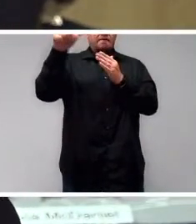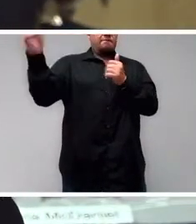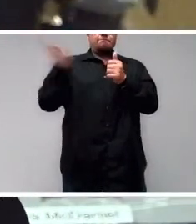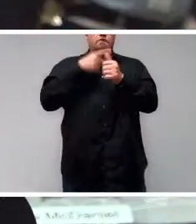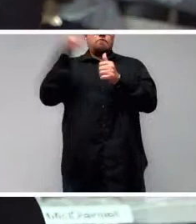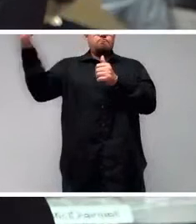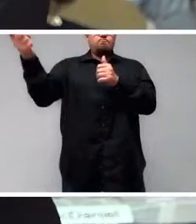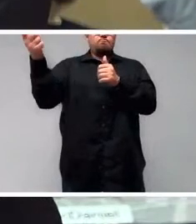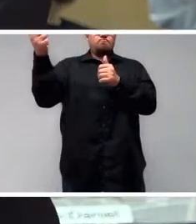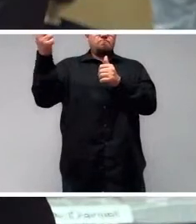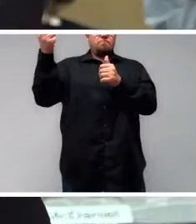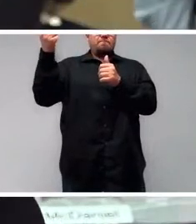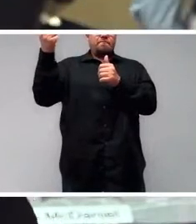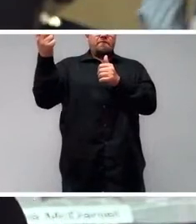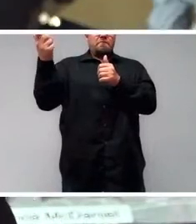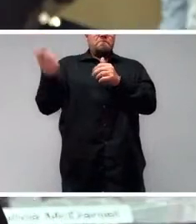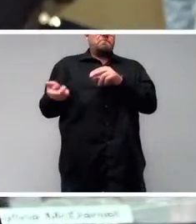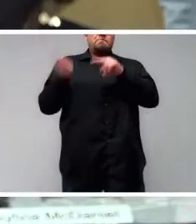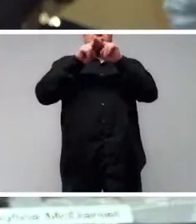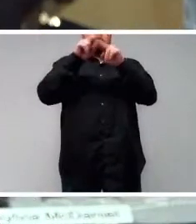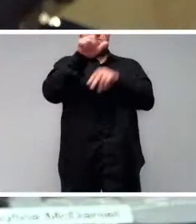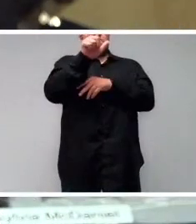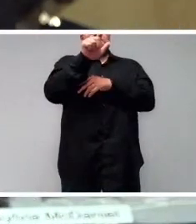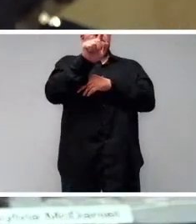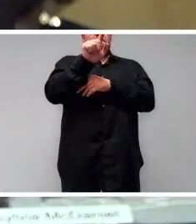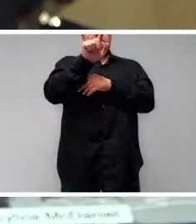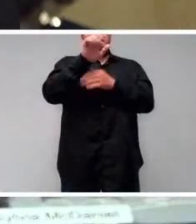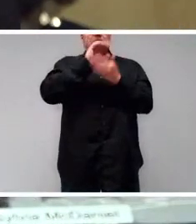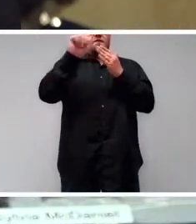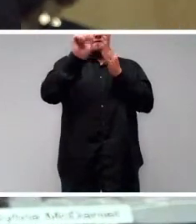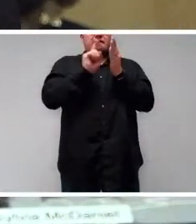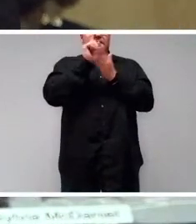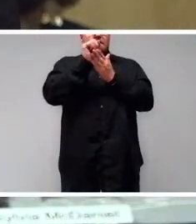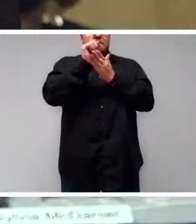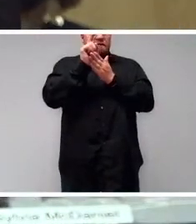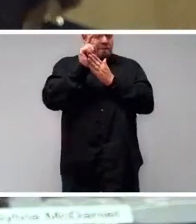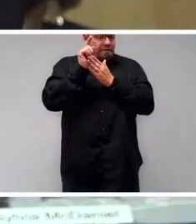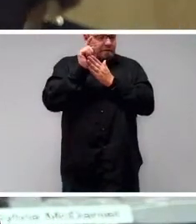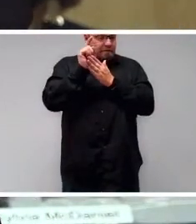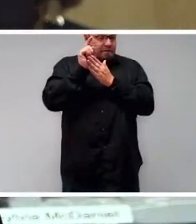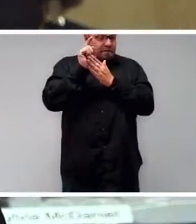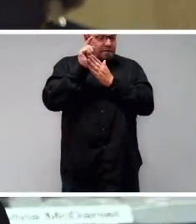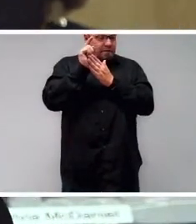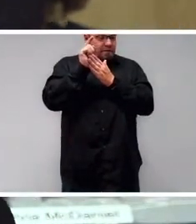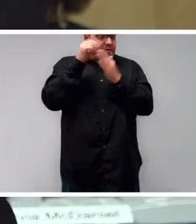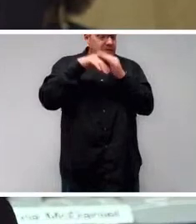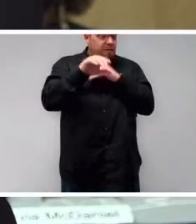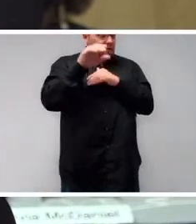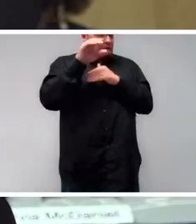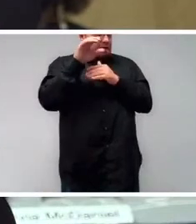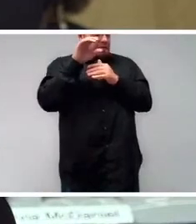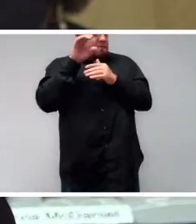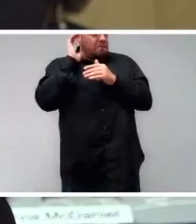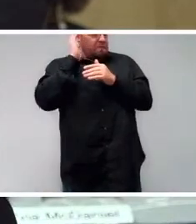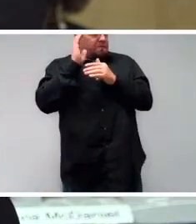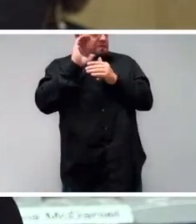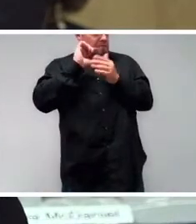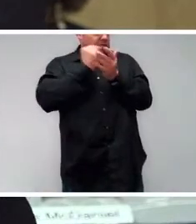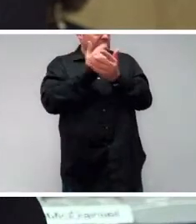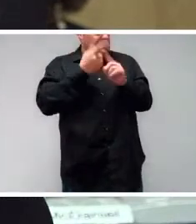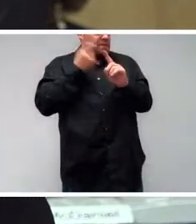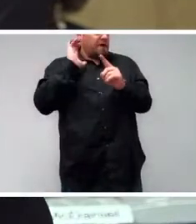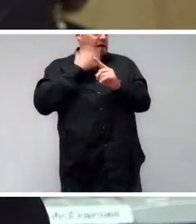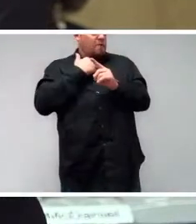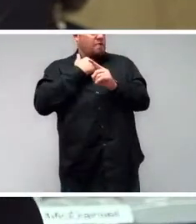to $21 an hour. If you walk into Salon 554, your stylist will probably be a graduate from our cosmetology